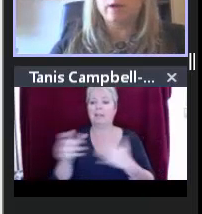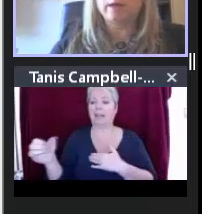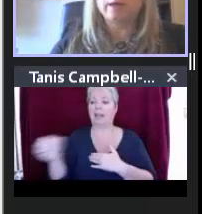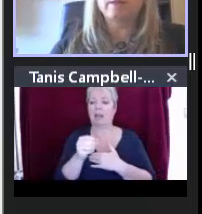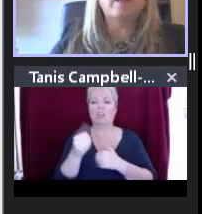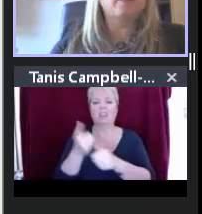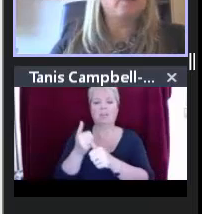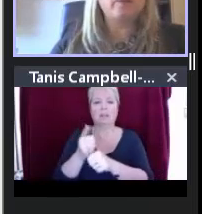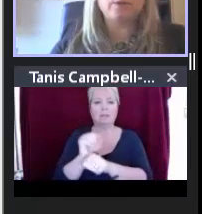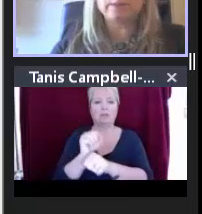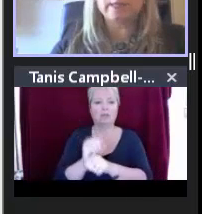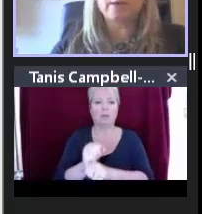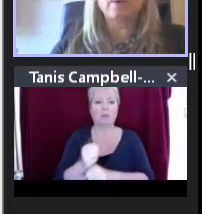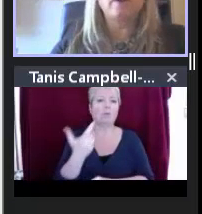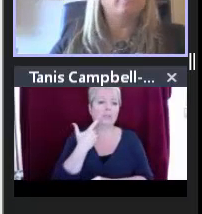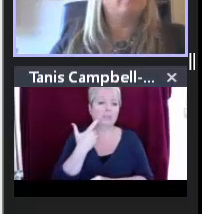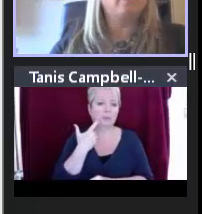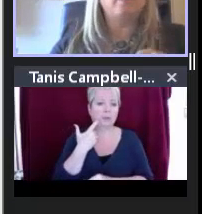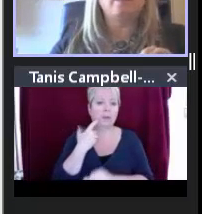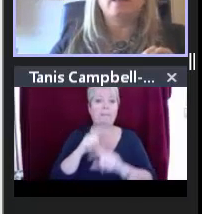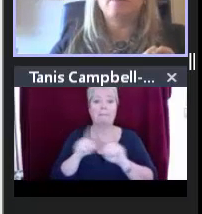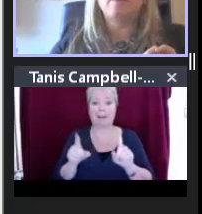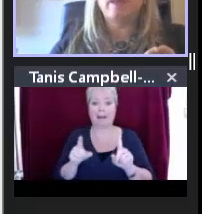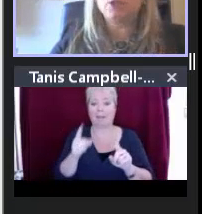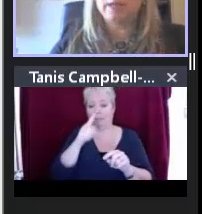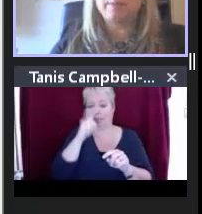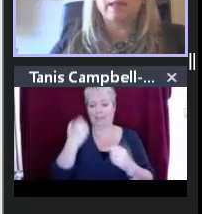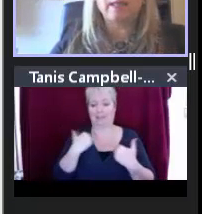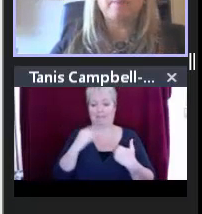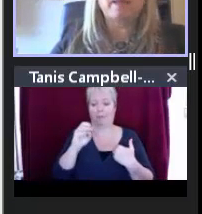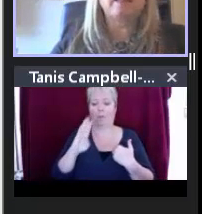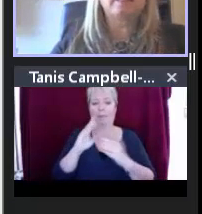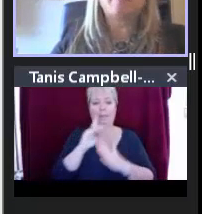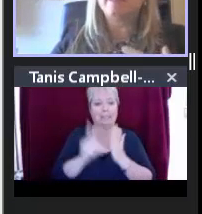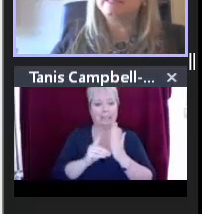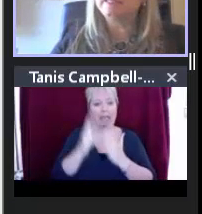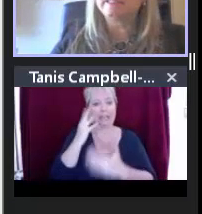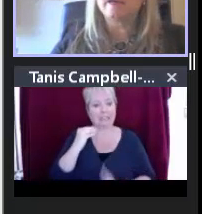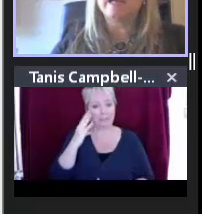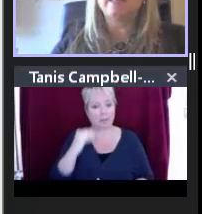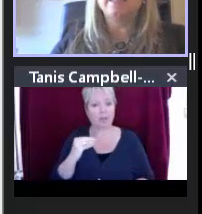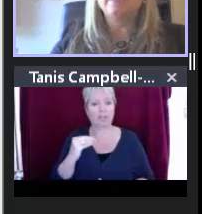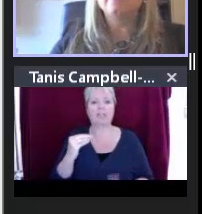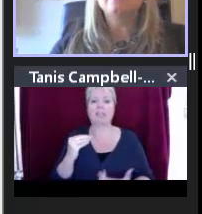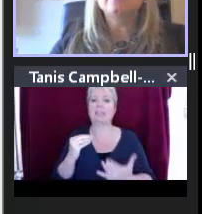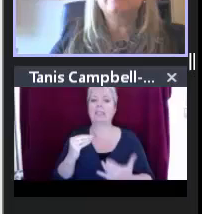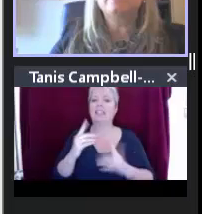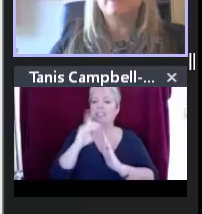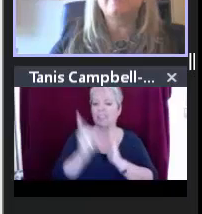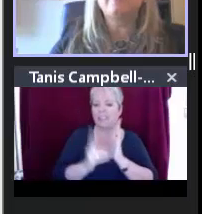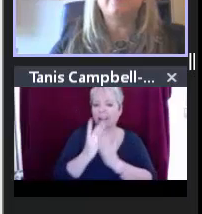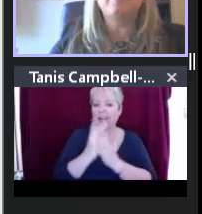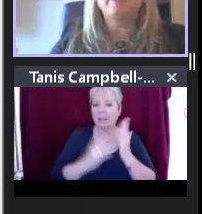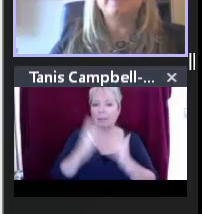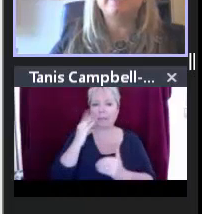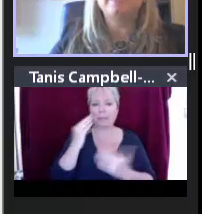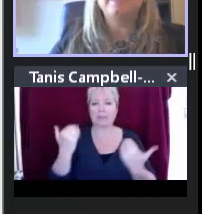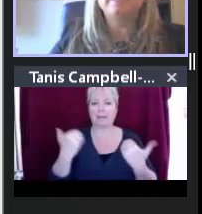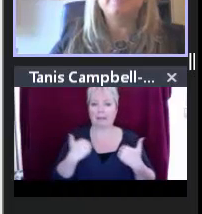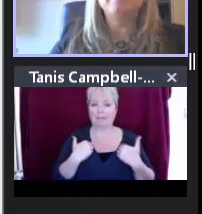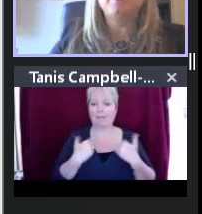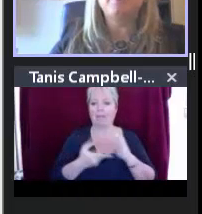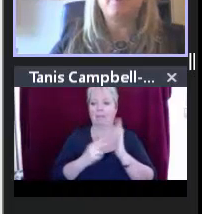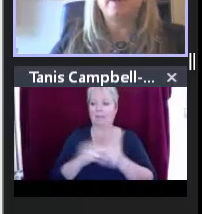do the blog, they can do the newsletter, the HTML emails, a bit of design. There's a variety there, but